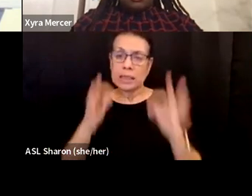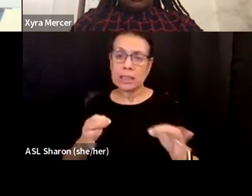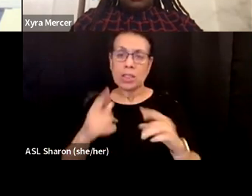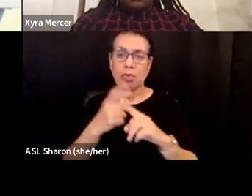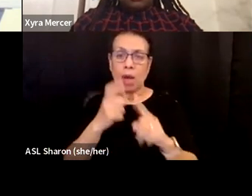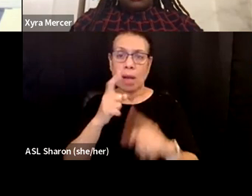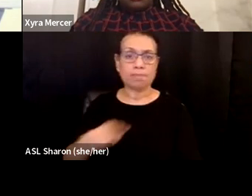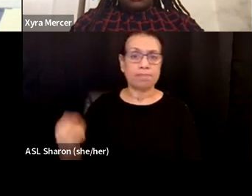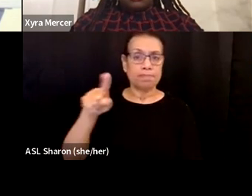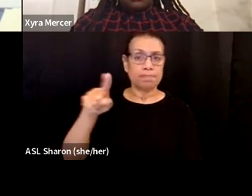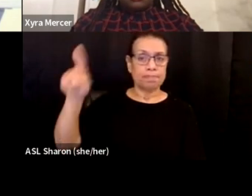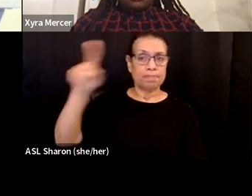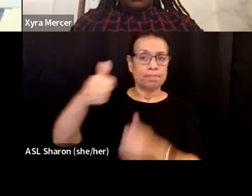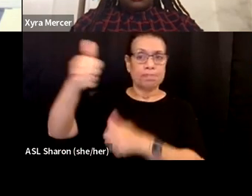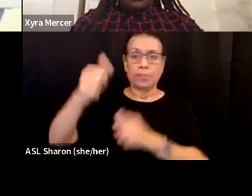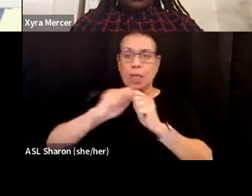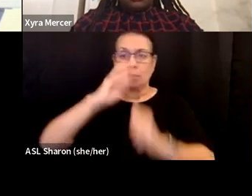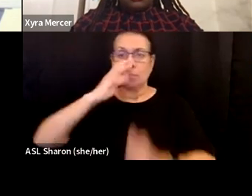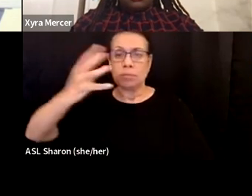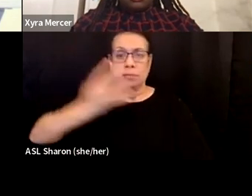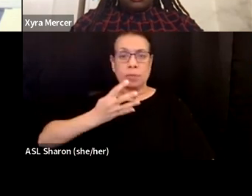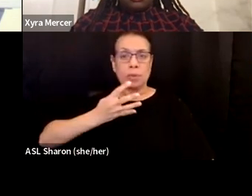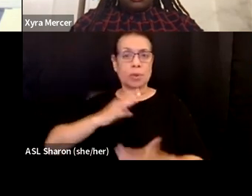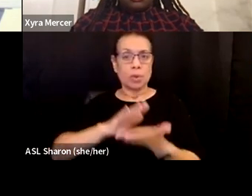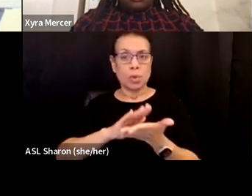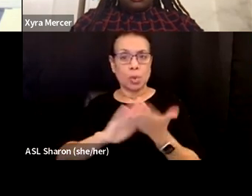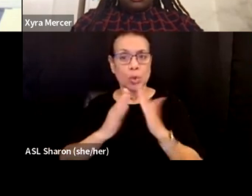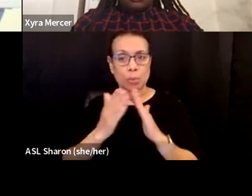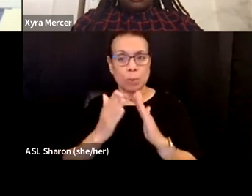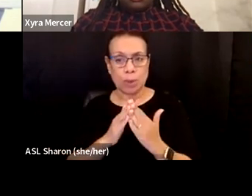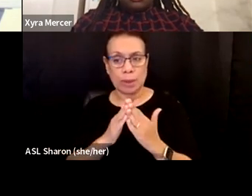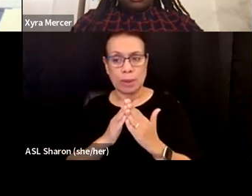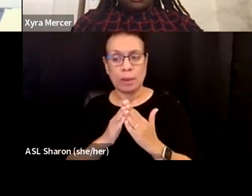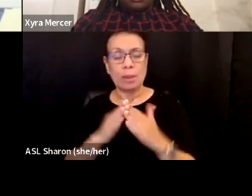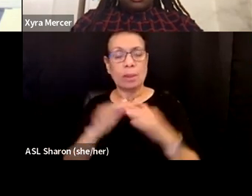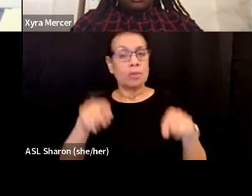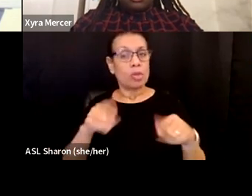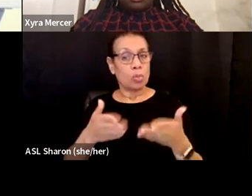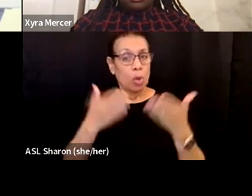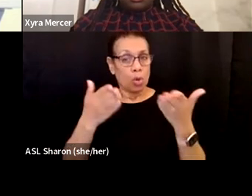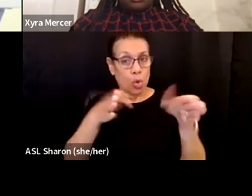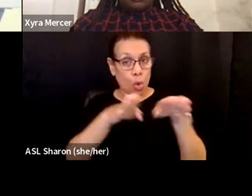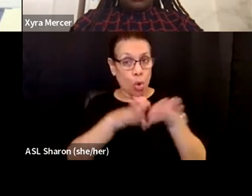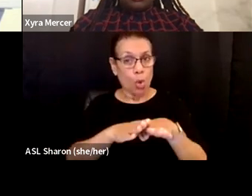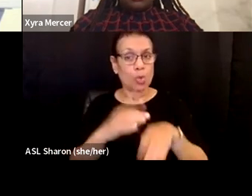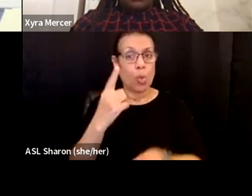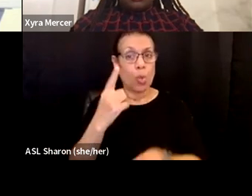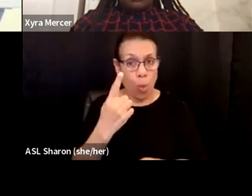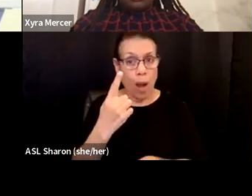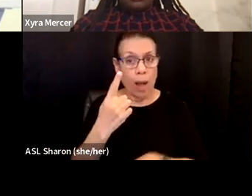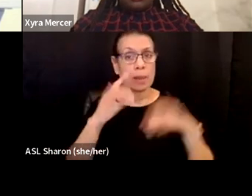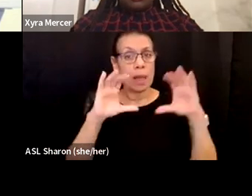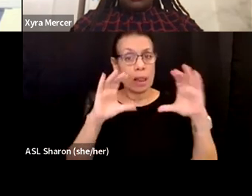without and in opposition to the input of the school community instead of the proposed plan to close one of our third grade